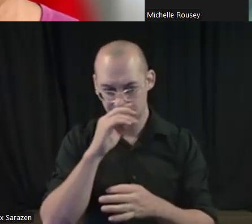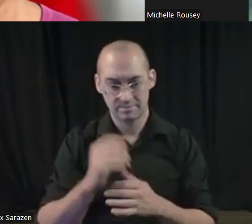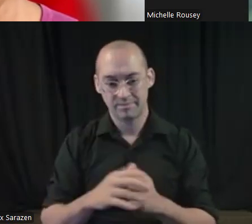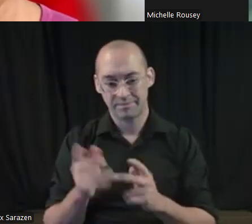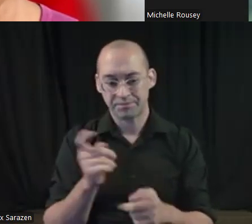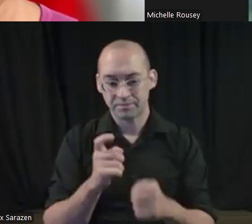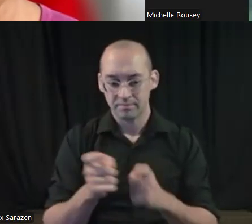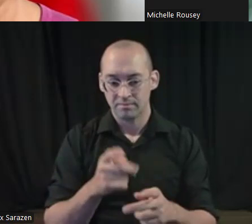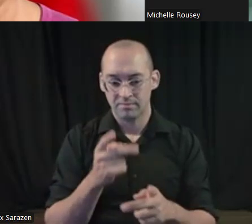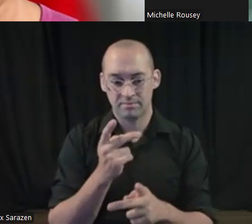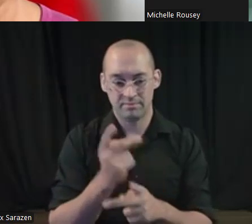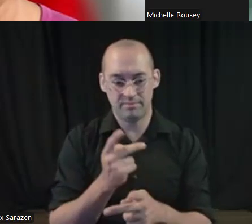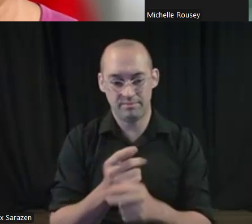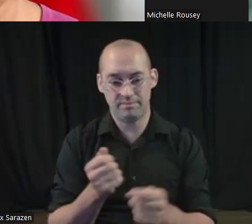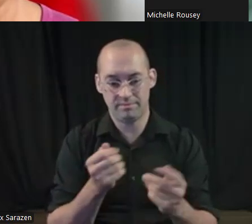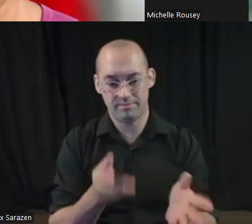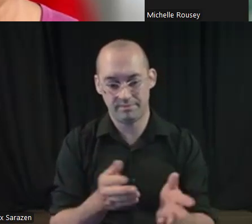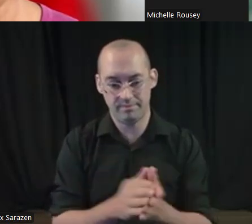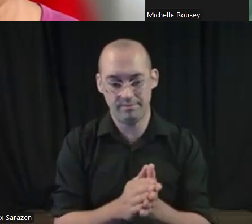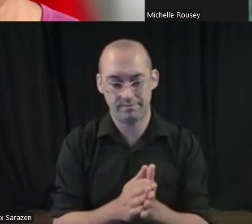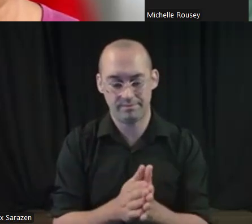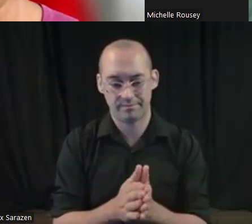care plan can do because I'm a dual.